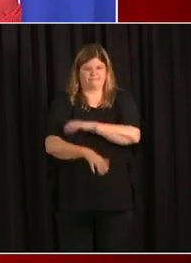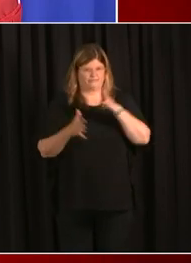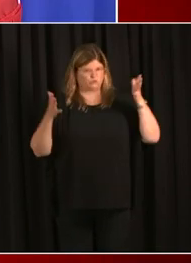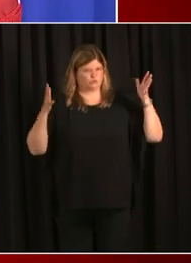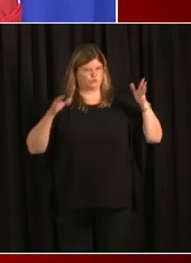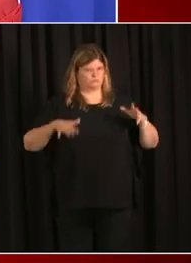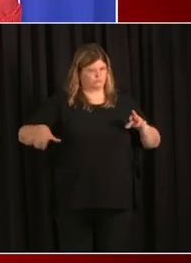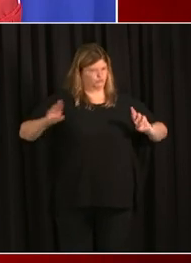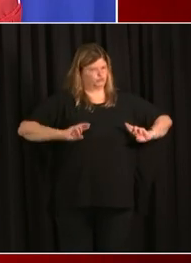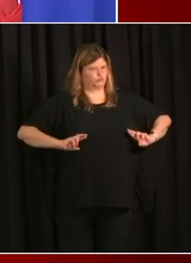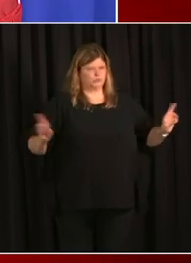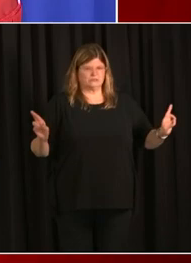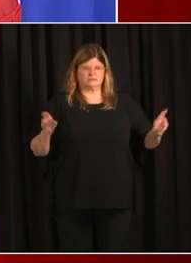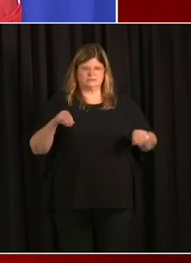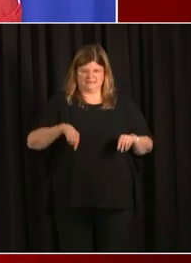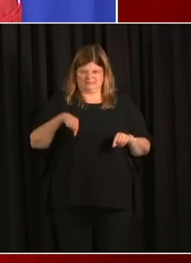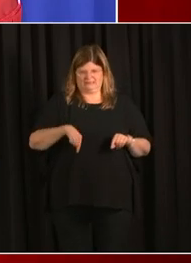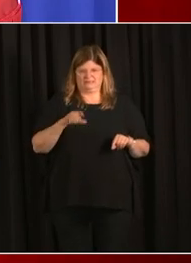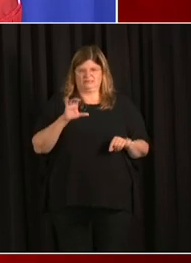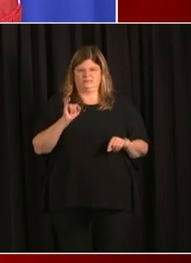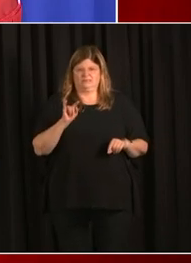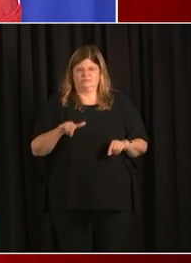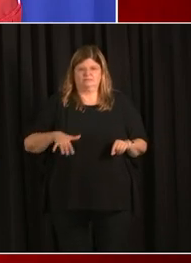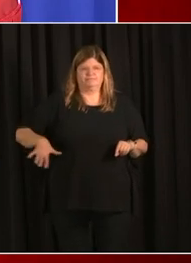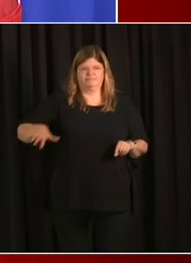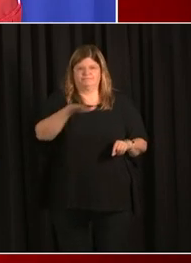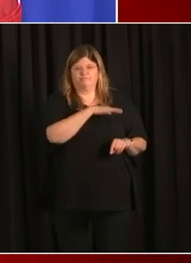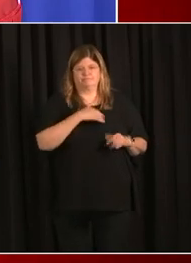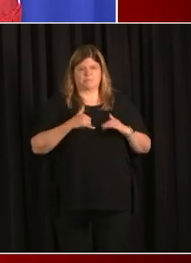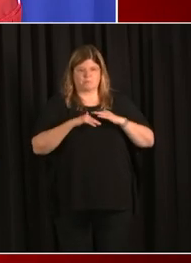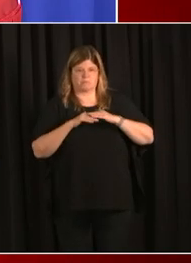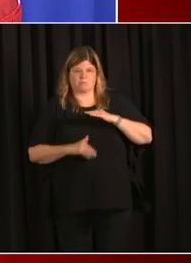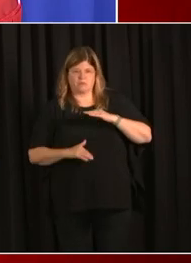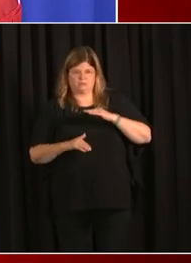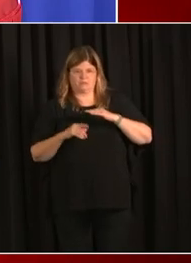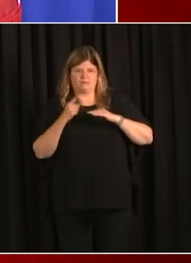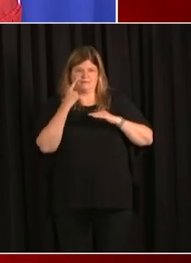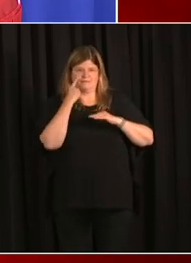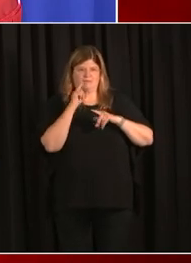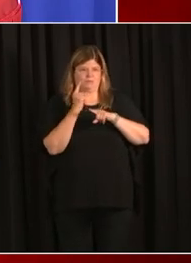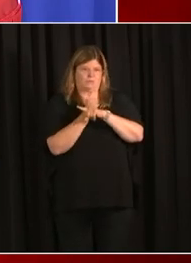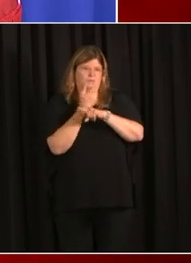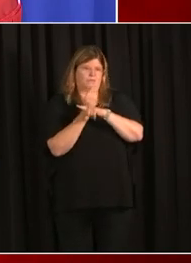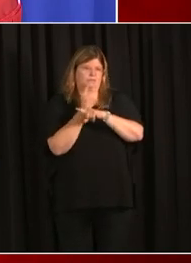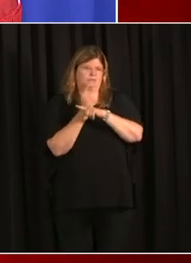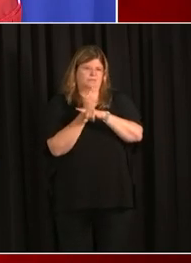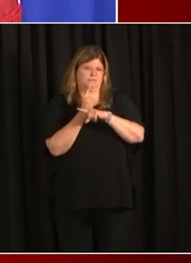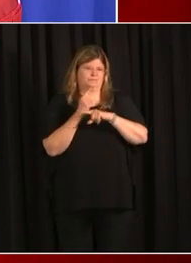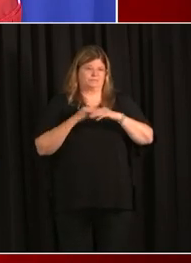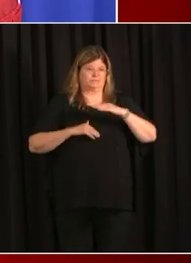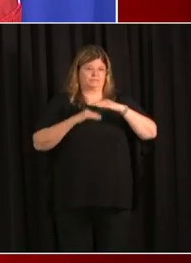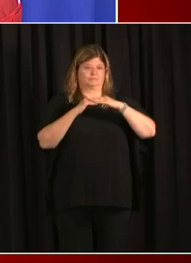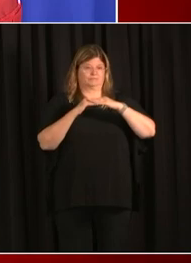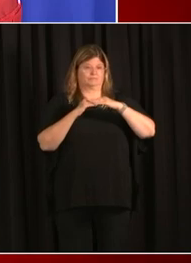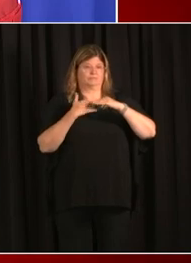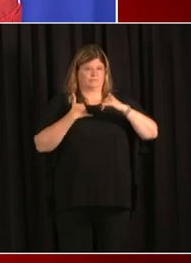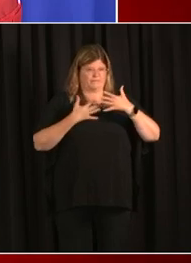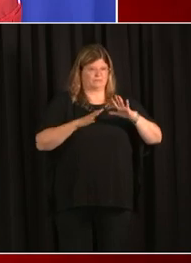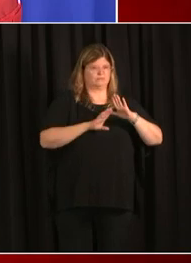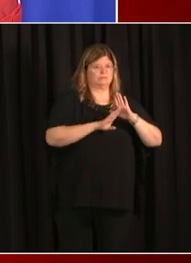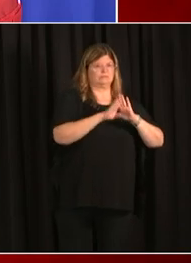We're below where we are for our normal capacity, and we have surge